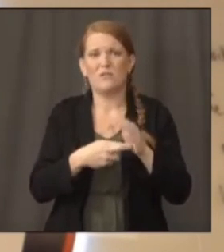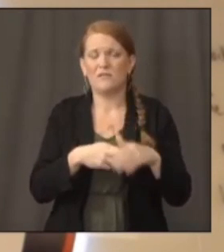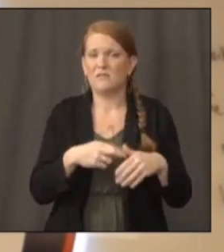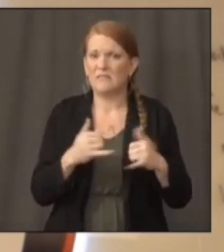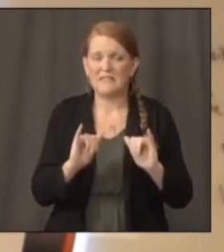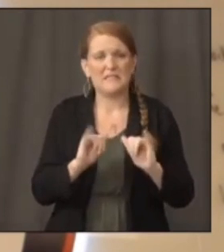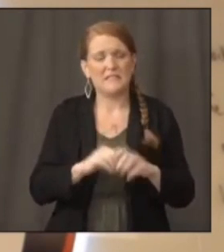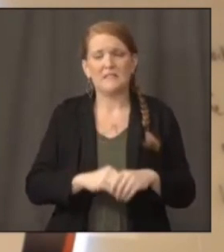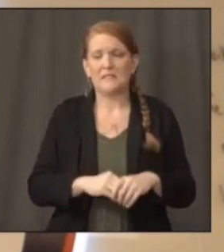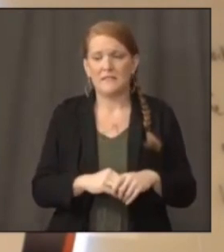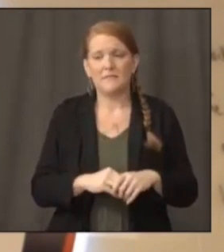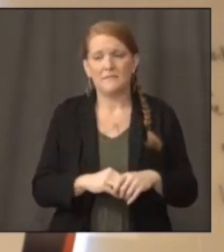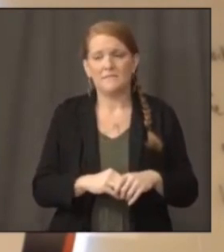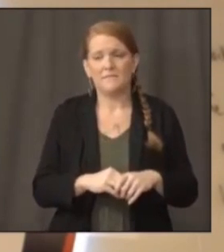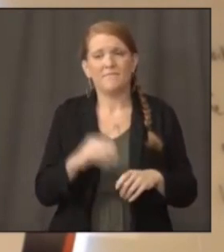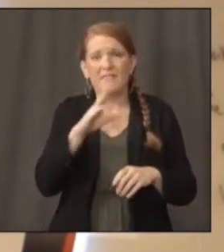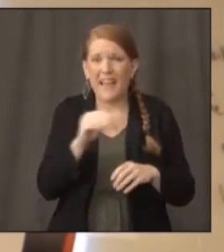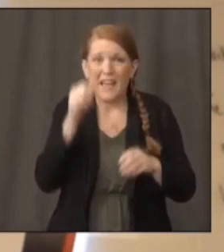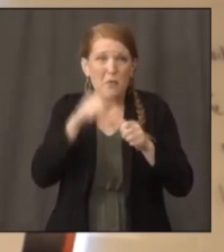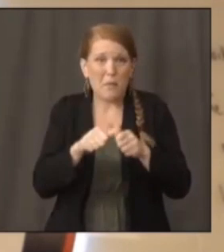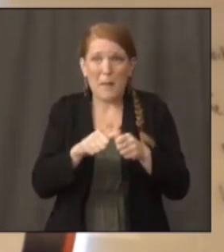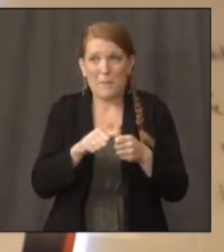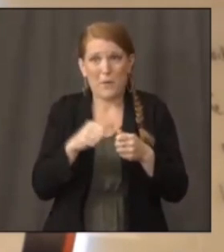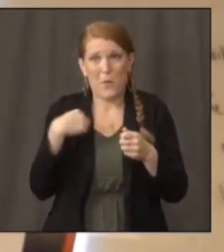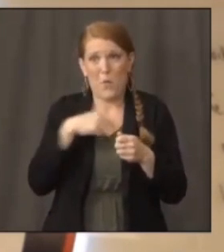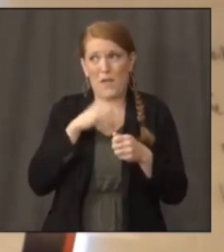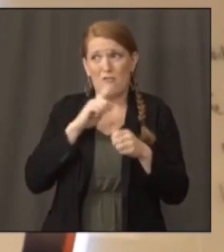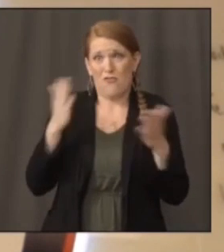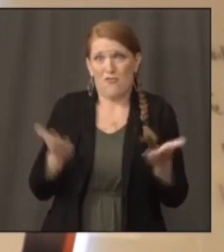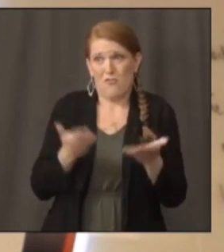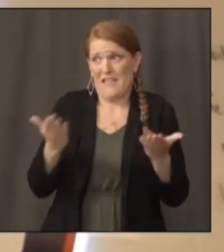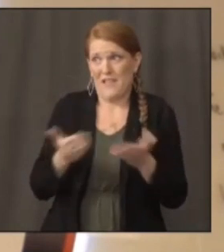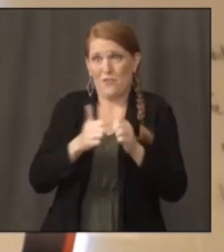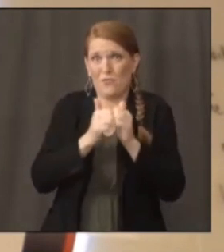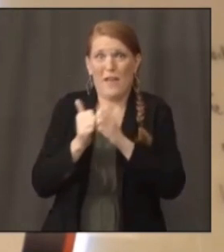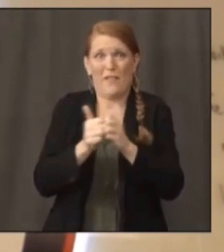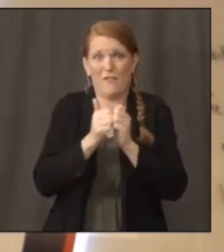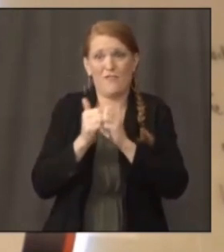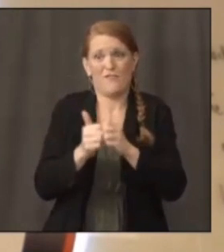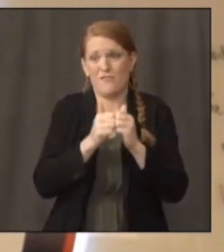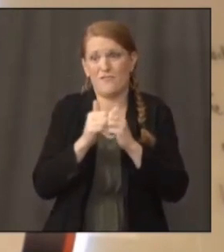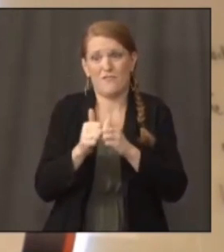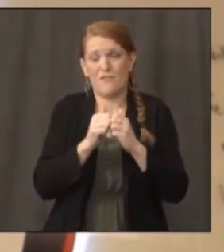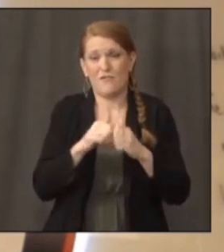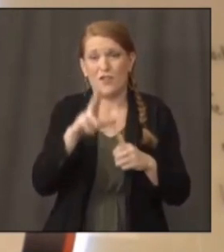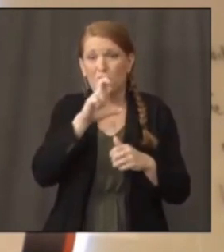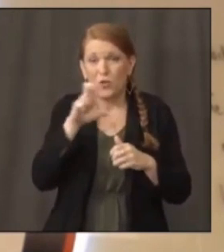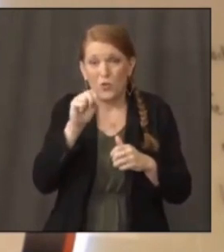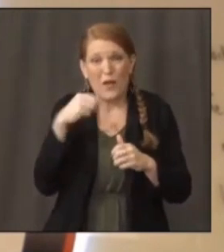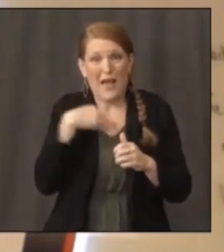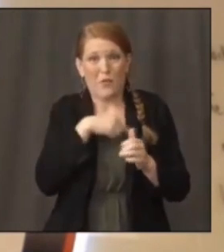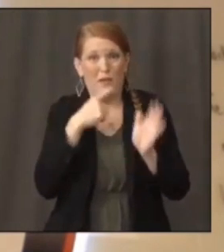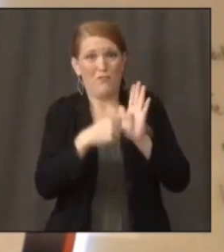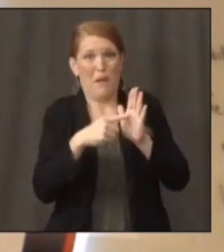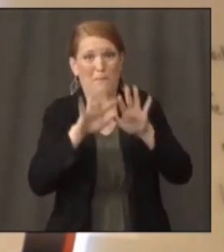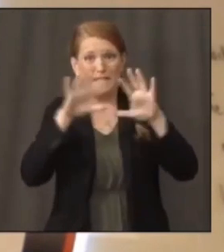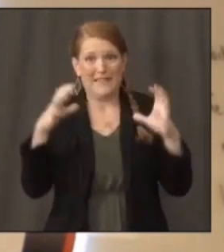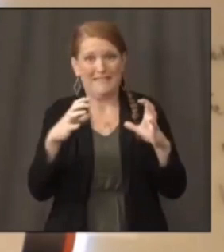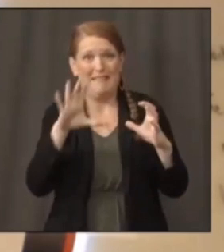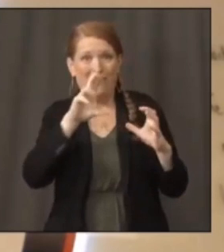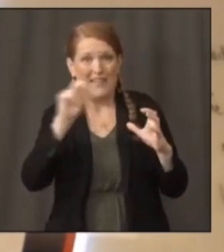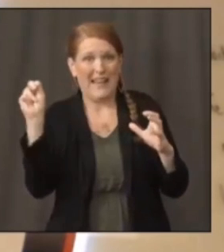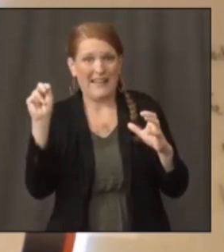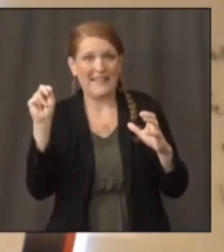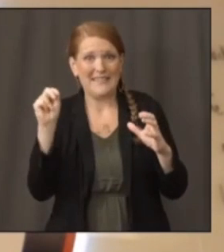And remember, we're all on the same team here. The Huskies are Connecticut's team. So let's act like it,